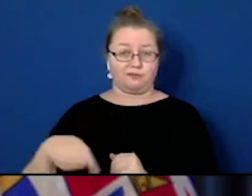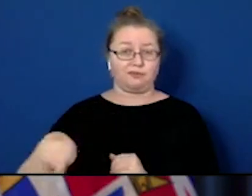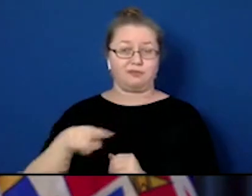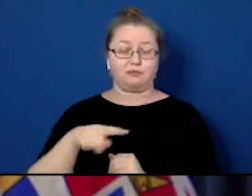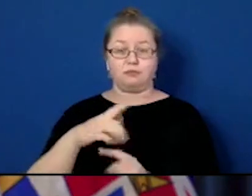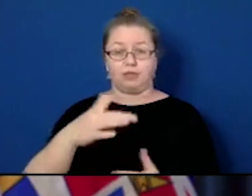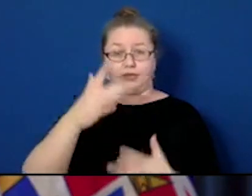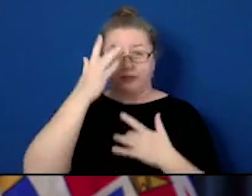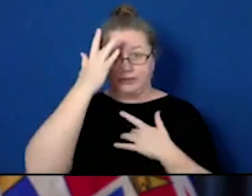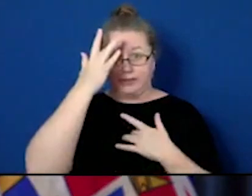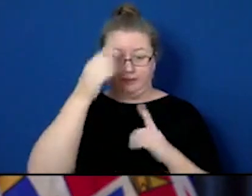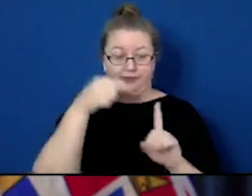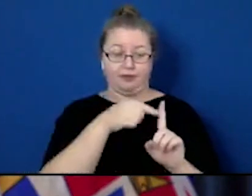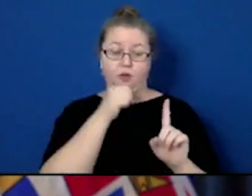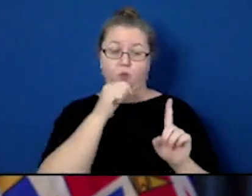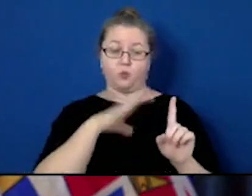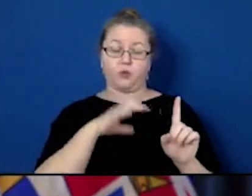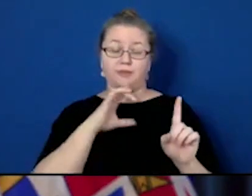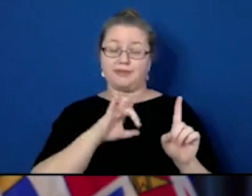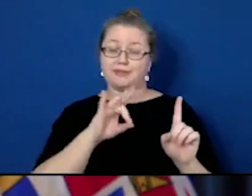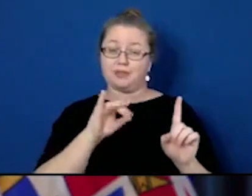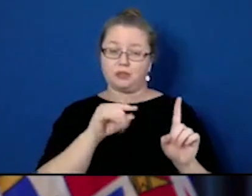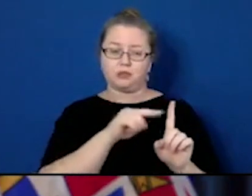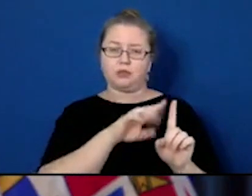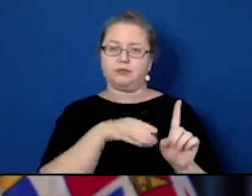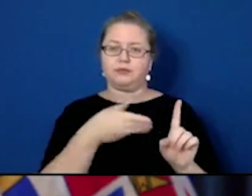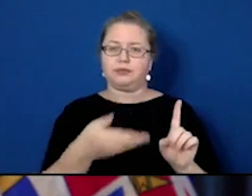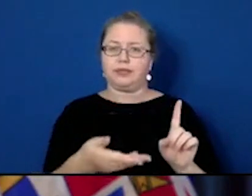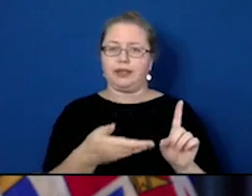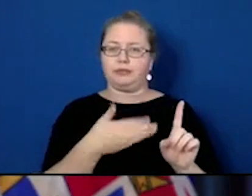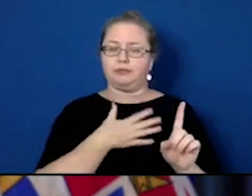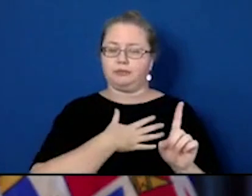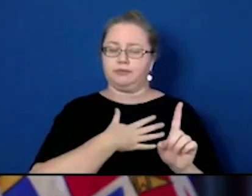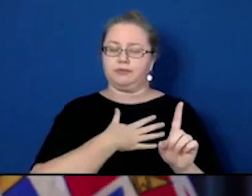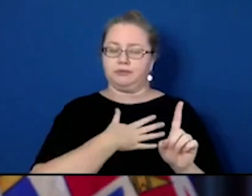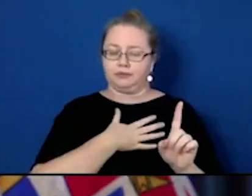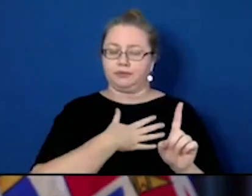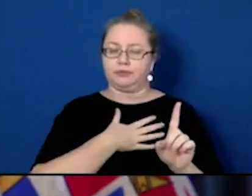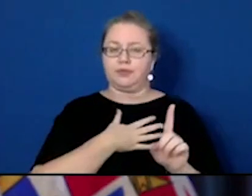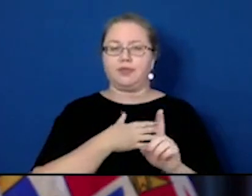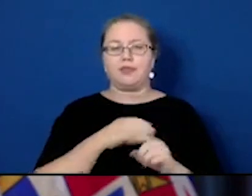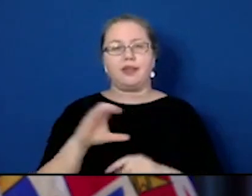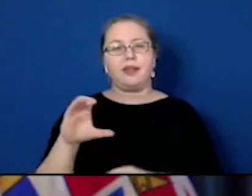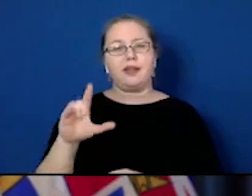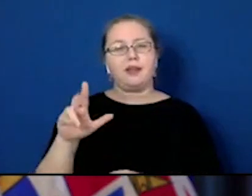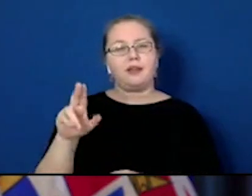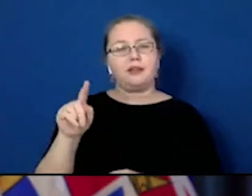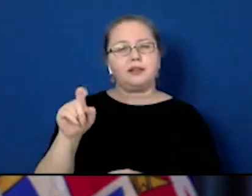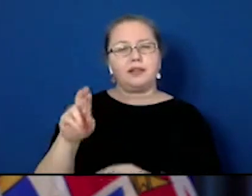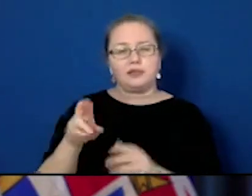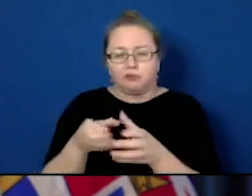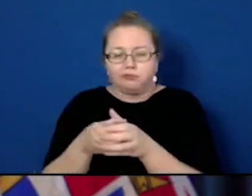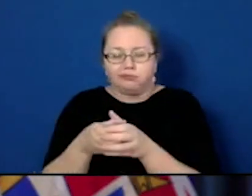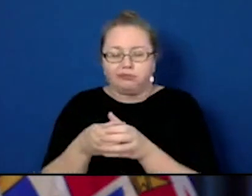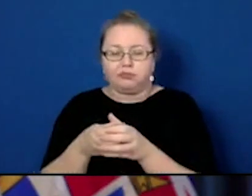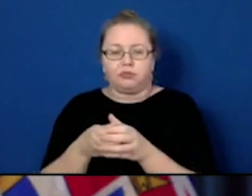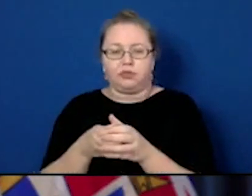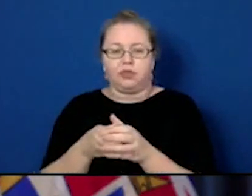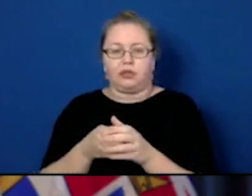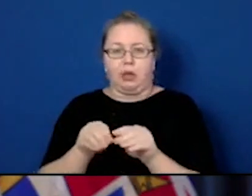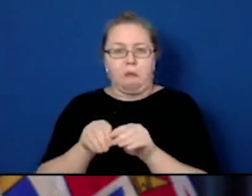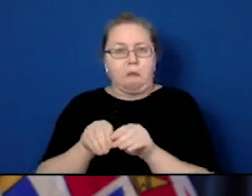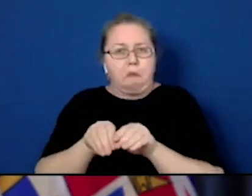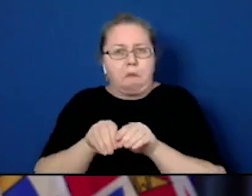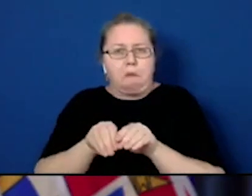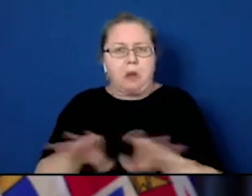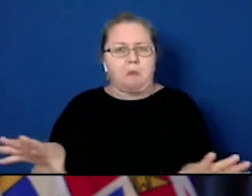became ill, and she died, unfortunately. So we've seen lots of those little clusters or what we call super spreader